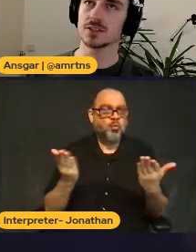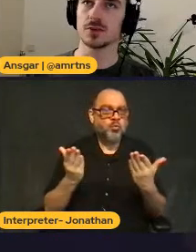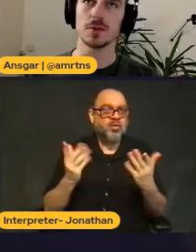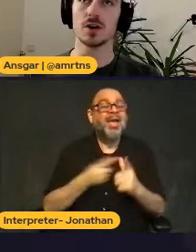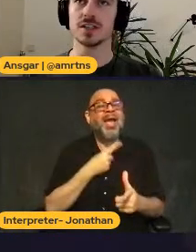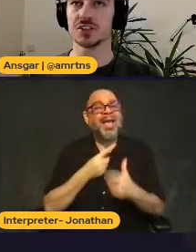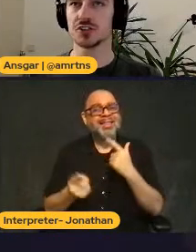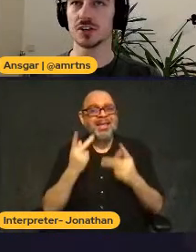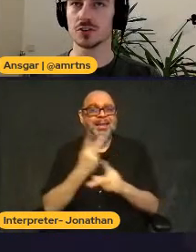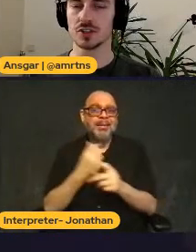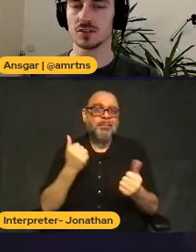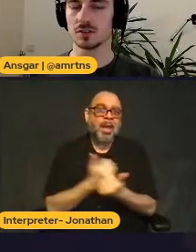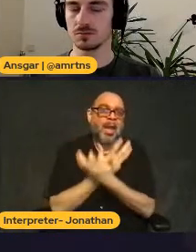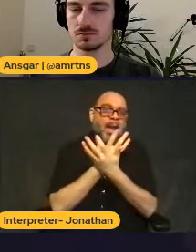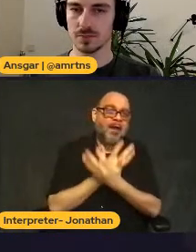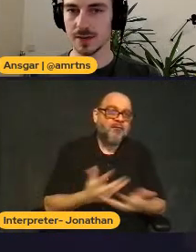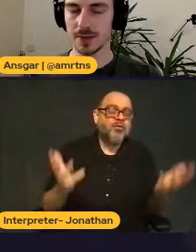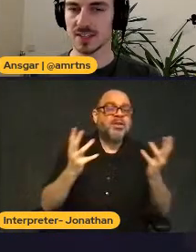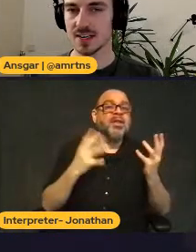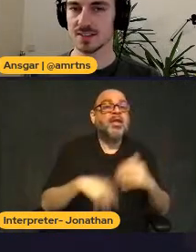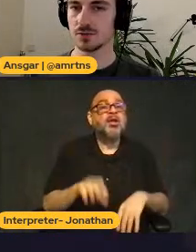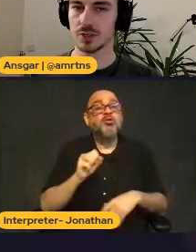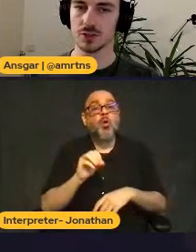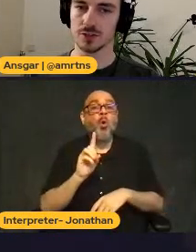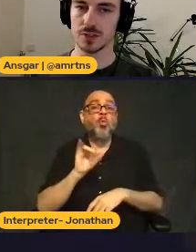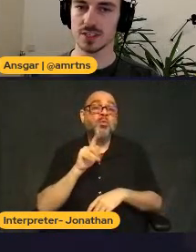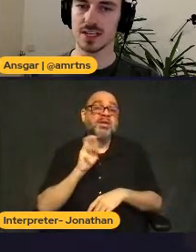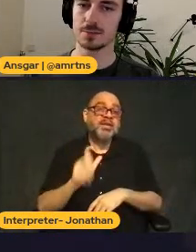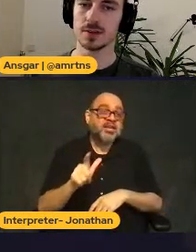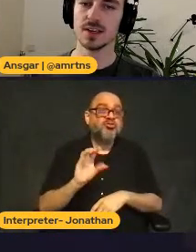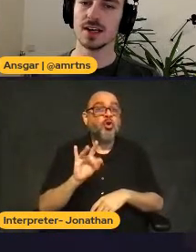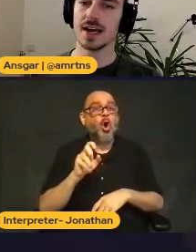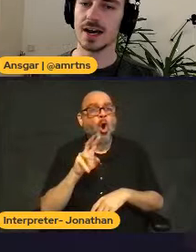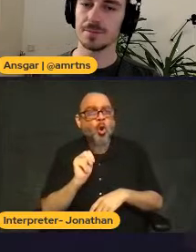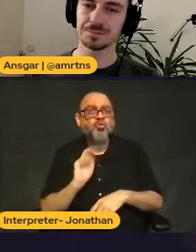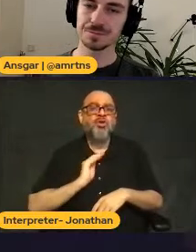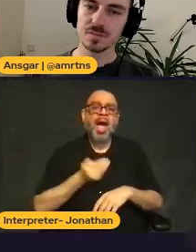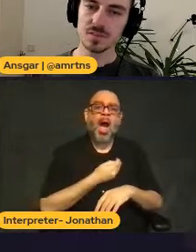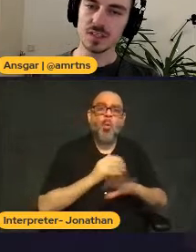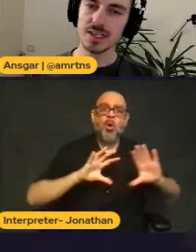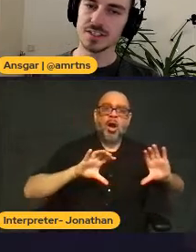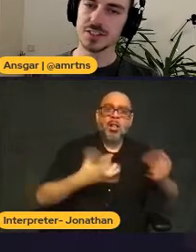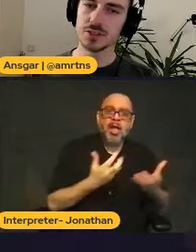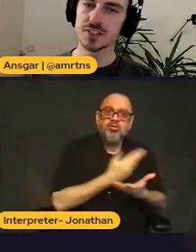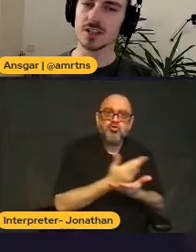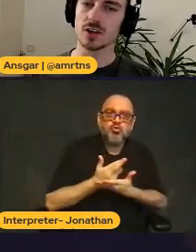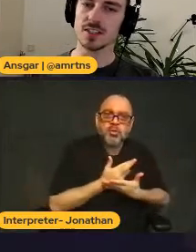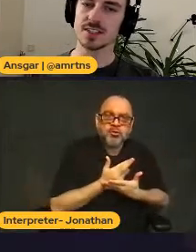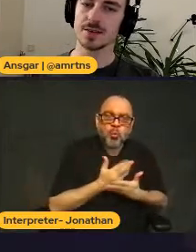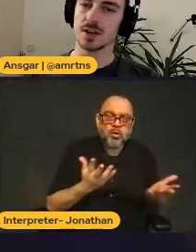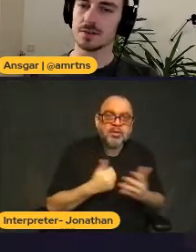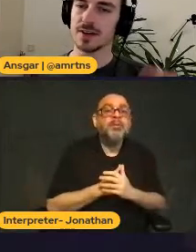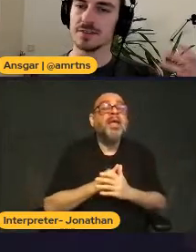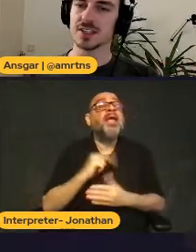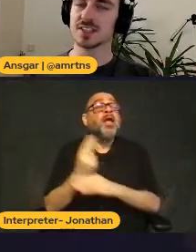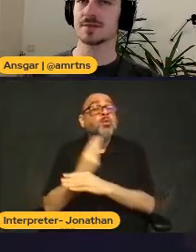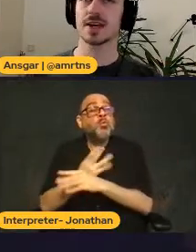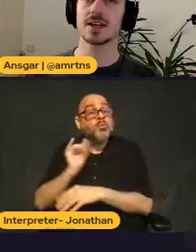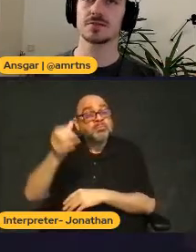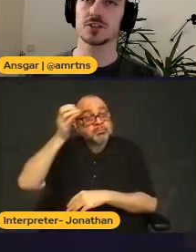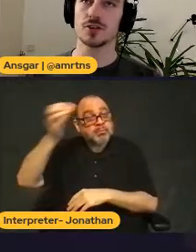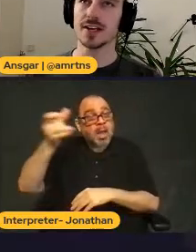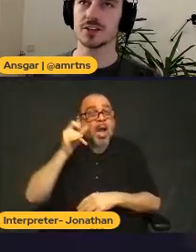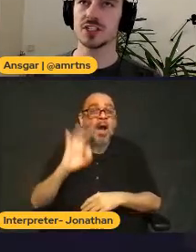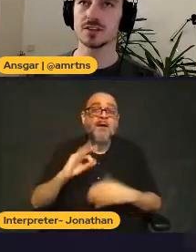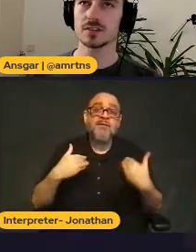the base. So from our DigitalOcean database cluster resource, for example, it uses a concept of having some